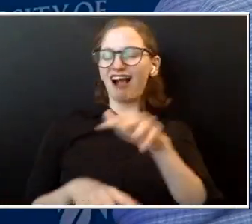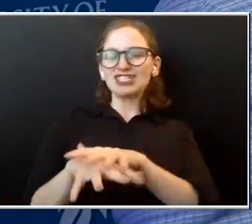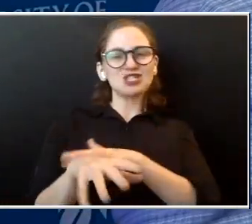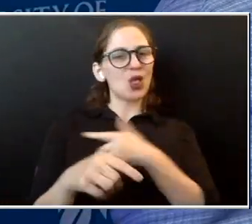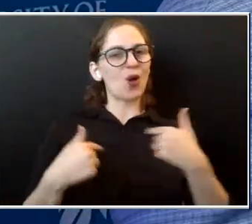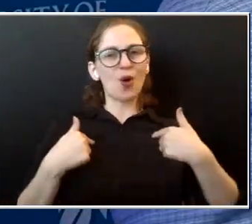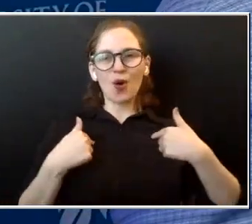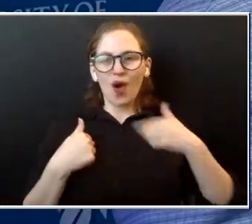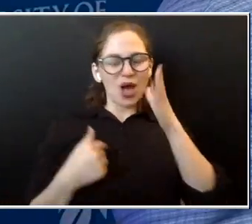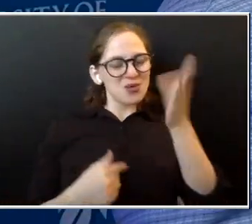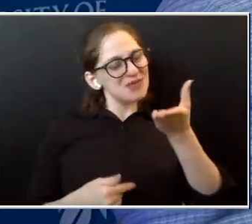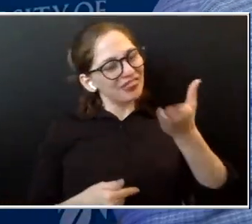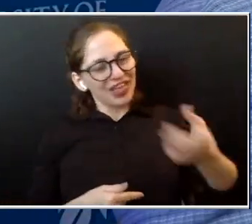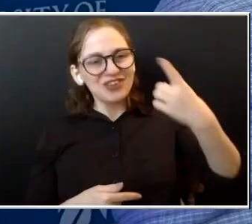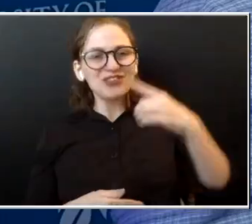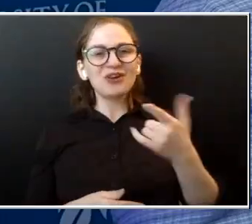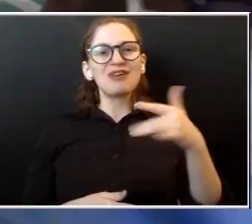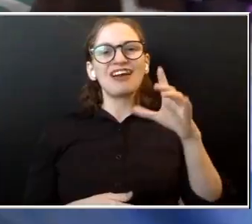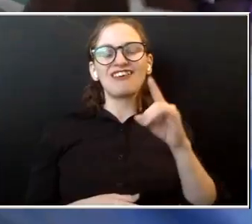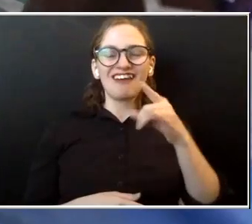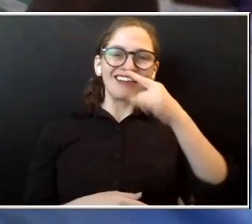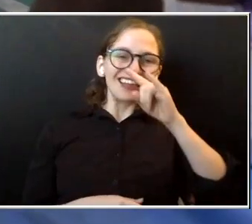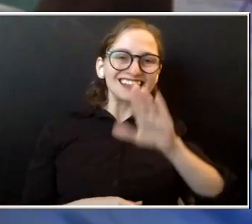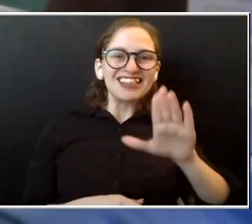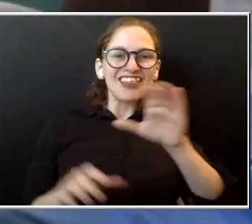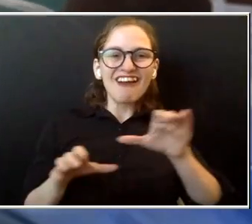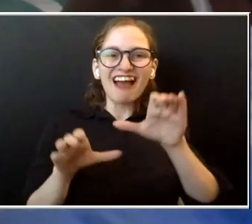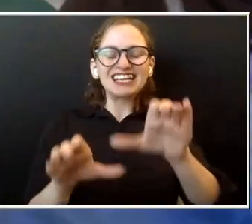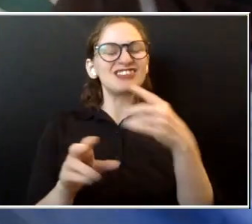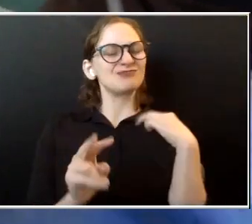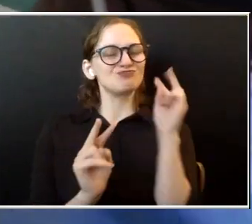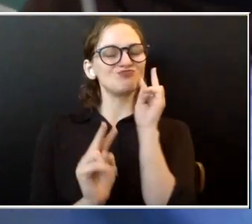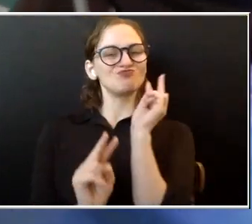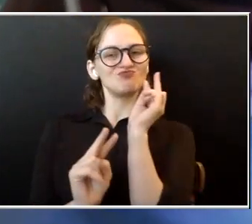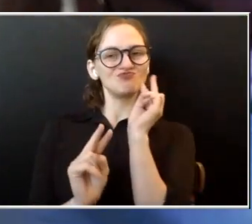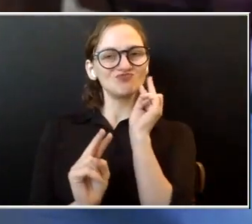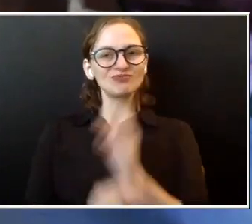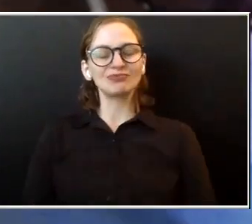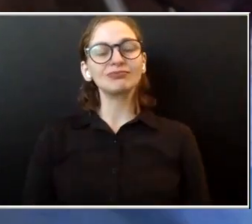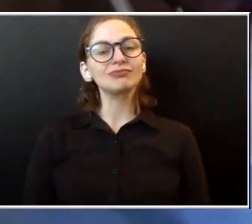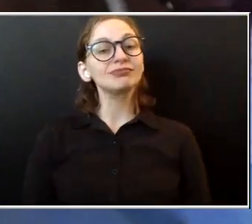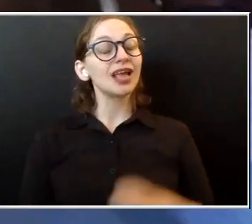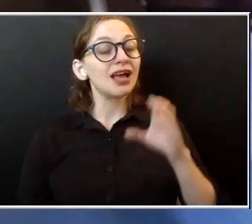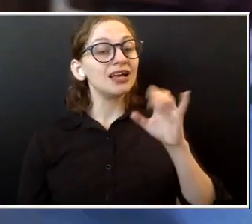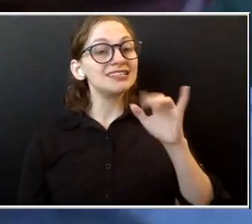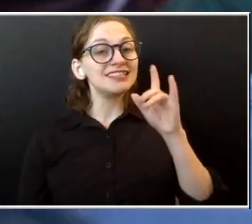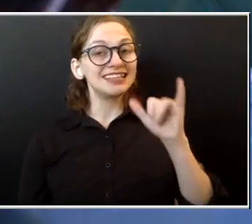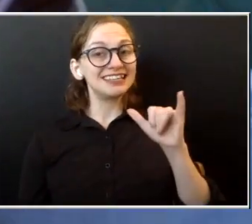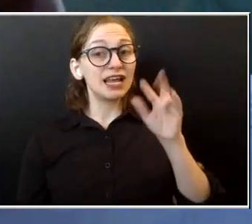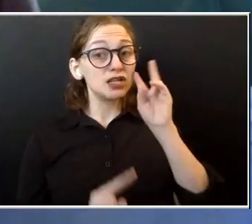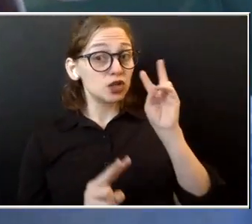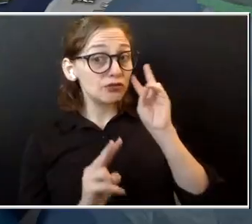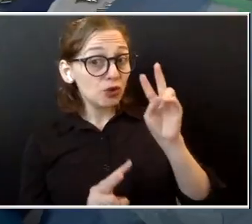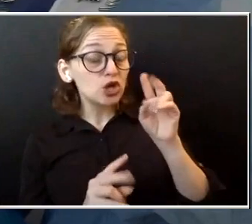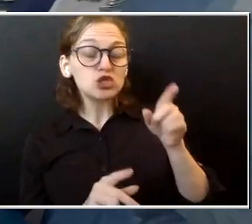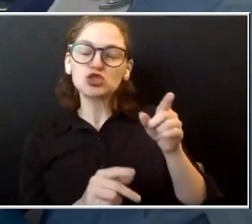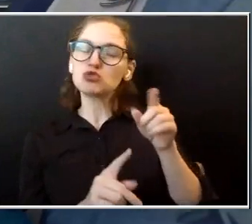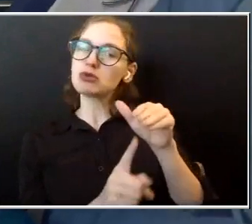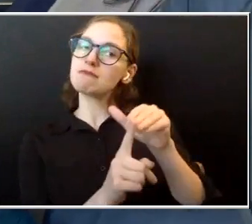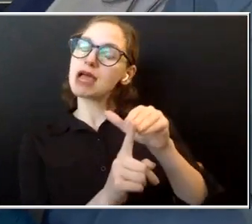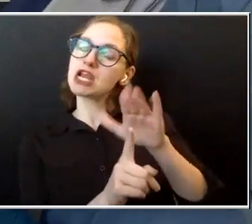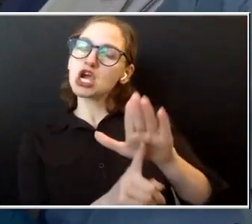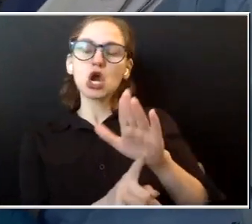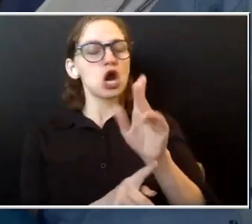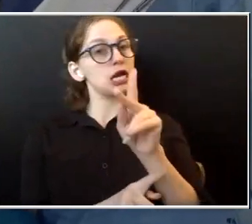their activities, and looking forward to it. And Cindy is looking forward to reminding her crimson and blue loving uncle he now